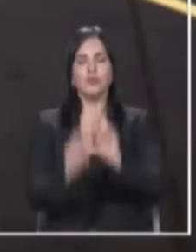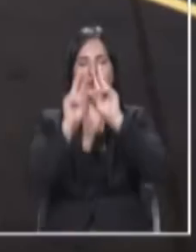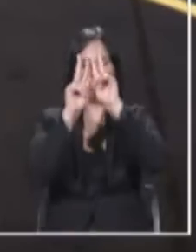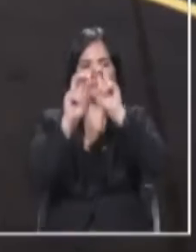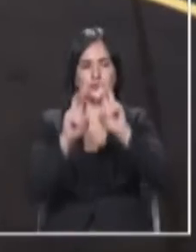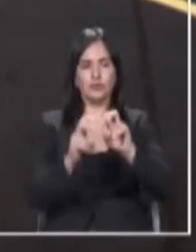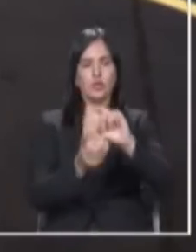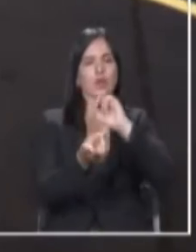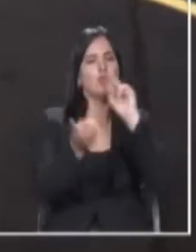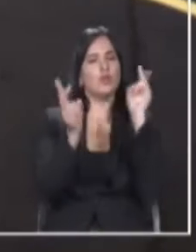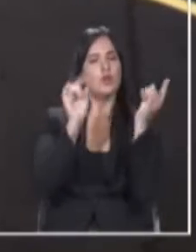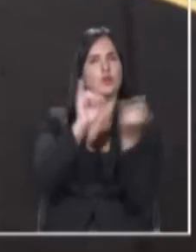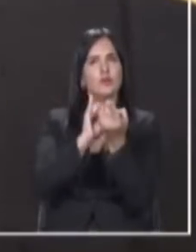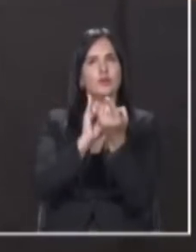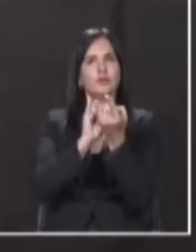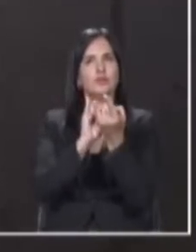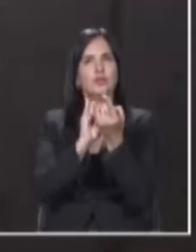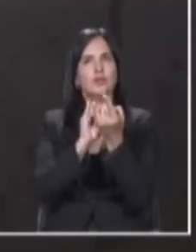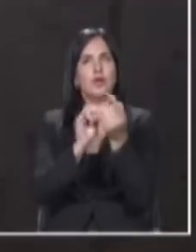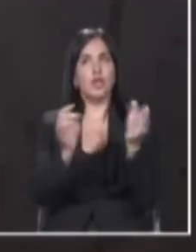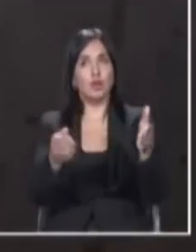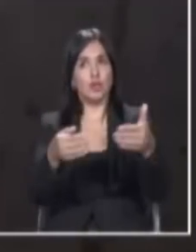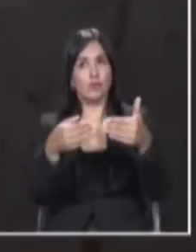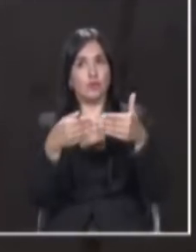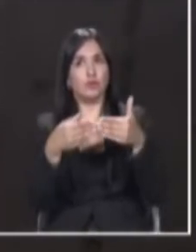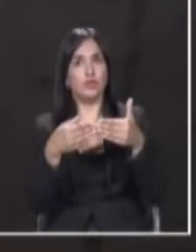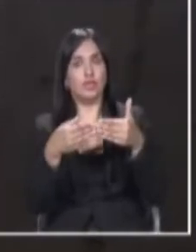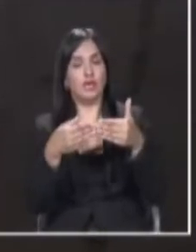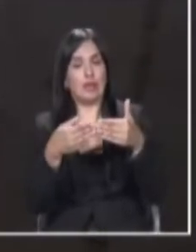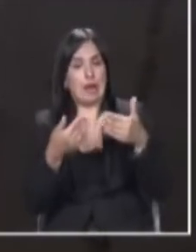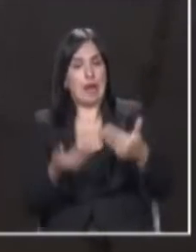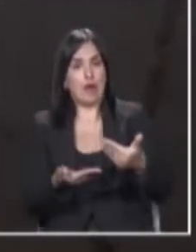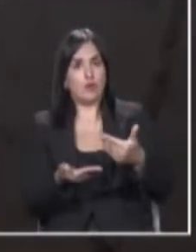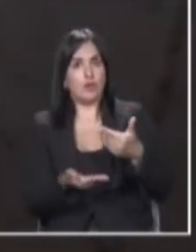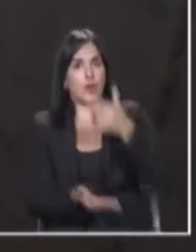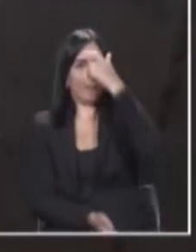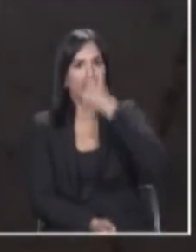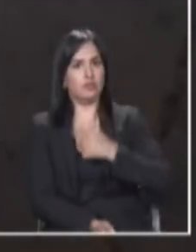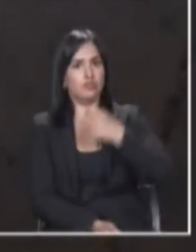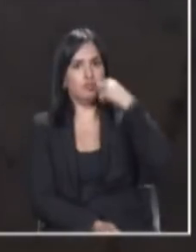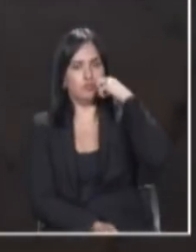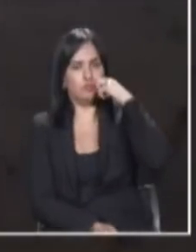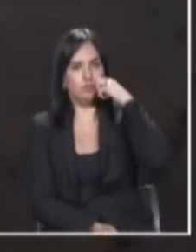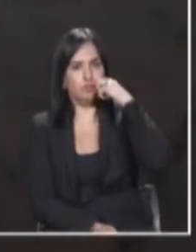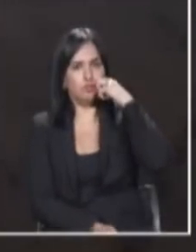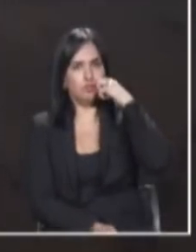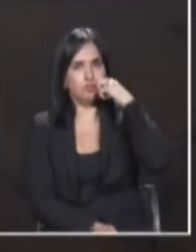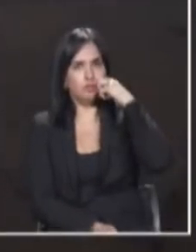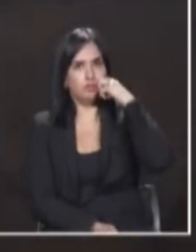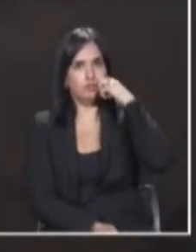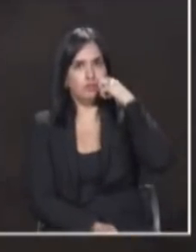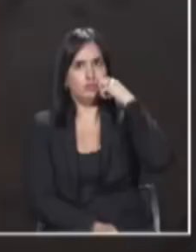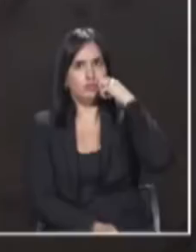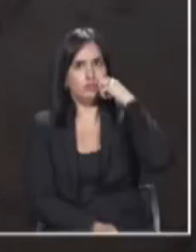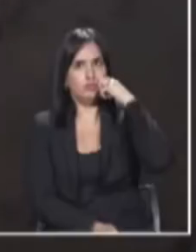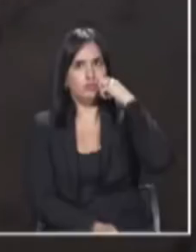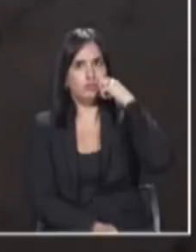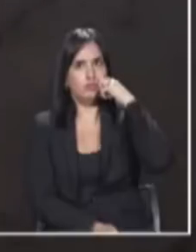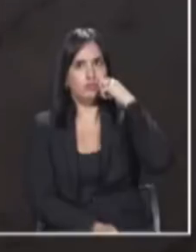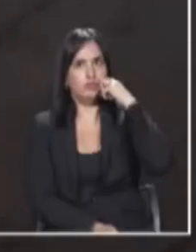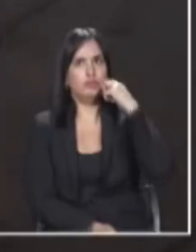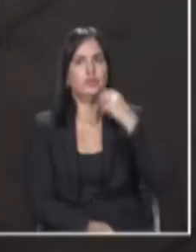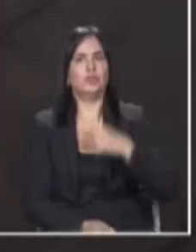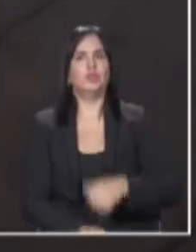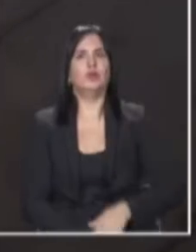Universe exploration is nowadays our Frontier for humans but still